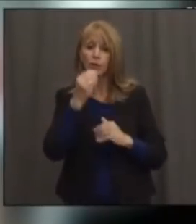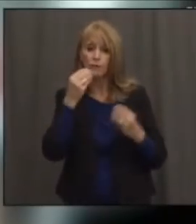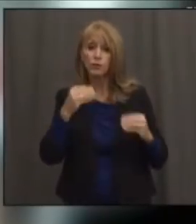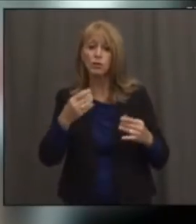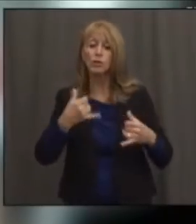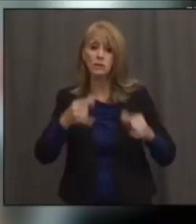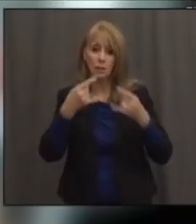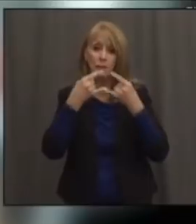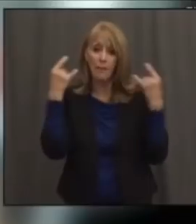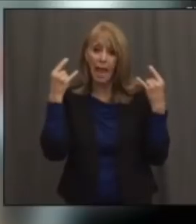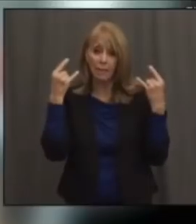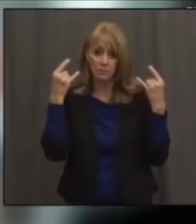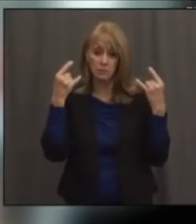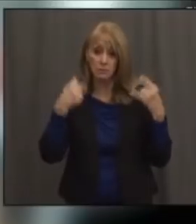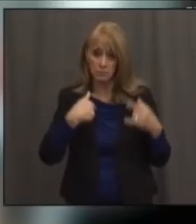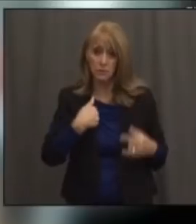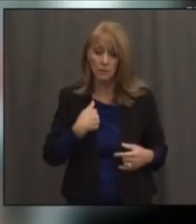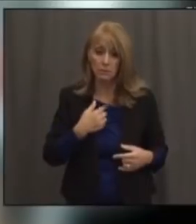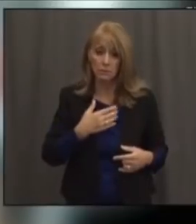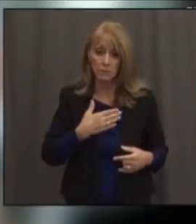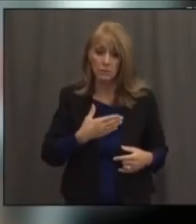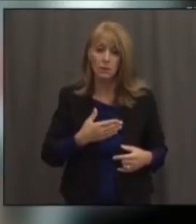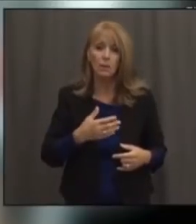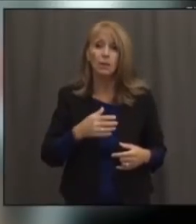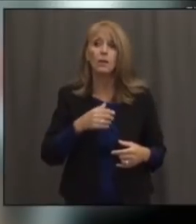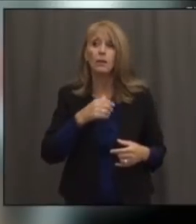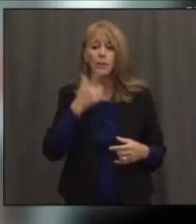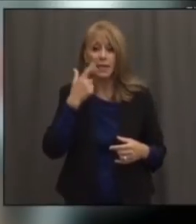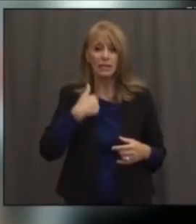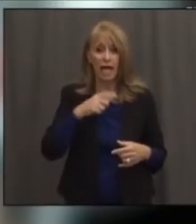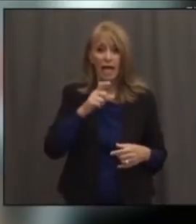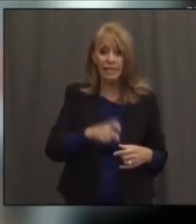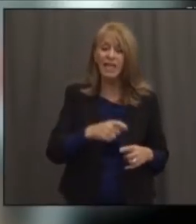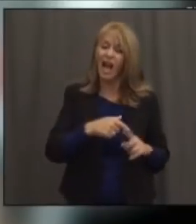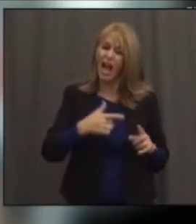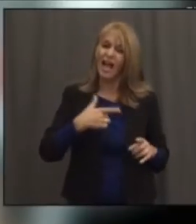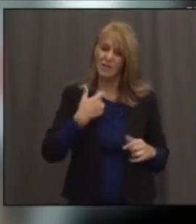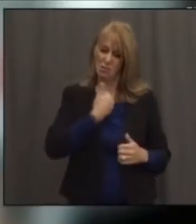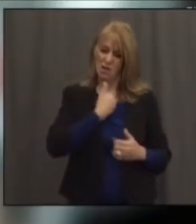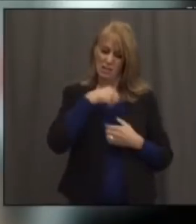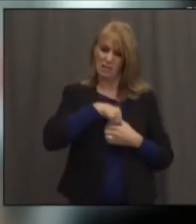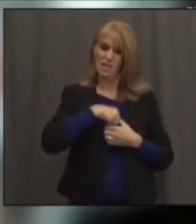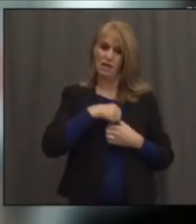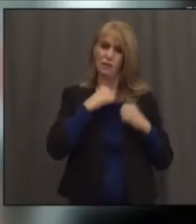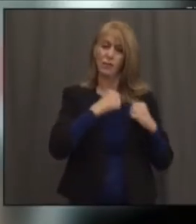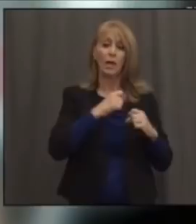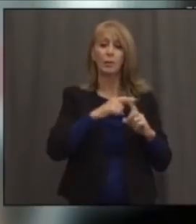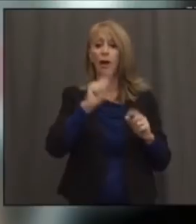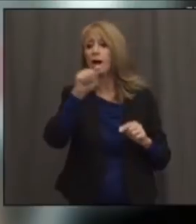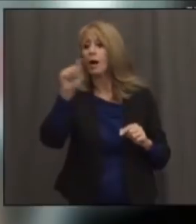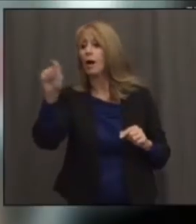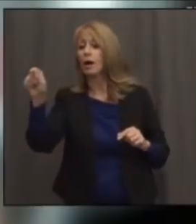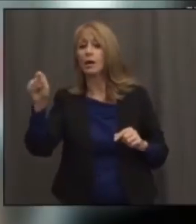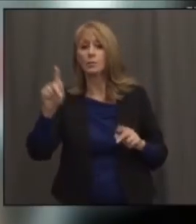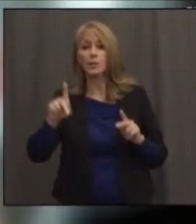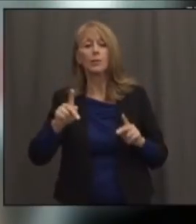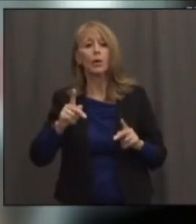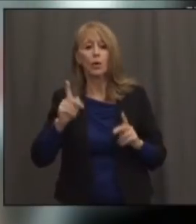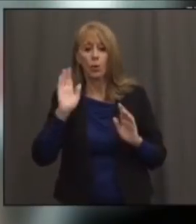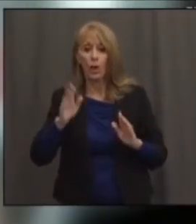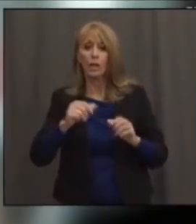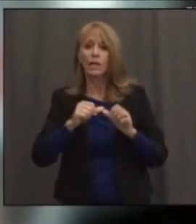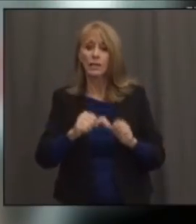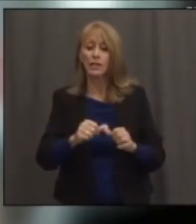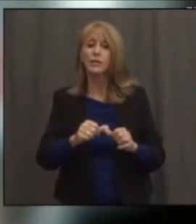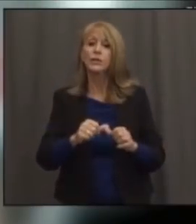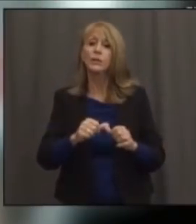store or the pharmacy, not because I feel I need it. I feel I'm well protected. But there's a lot of people wearing masks in those settings, and I want to